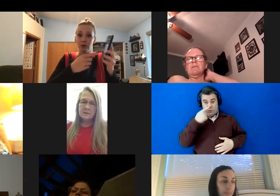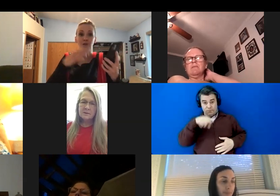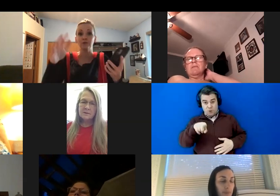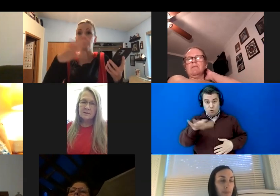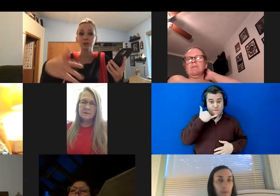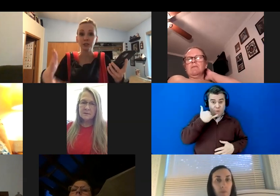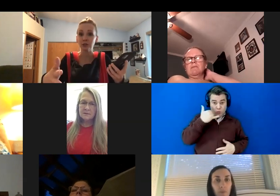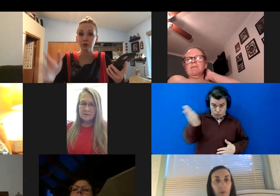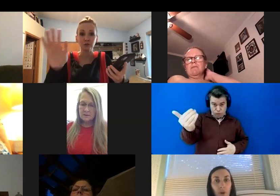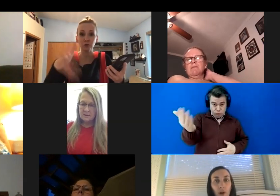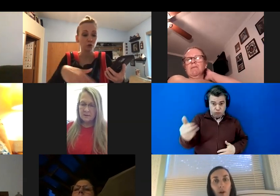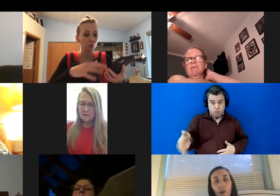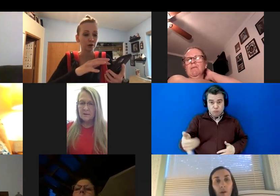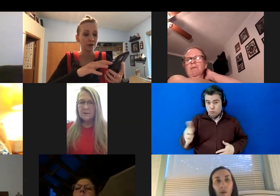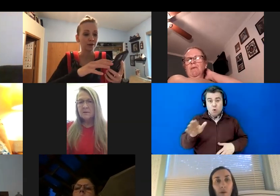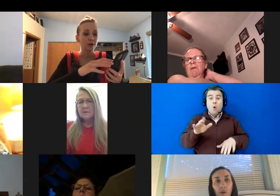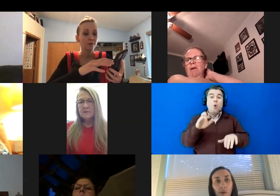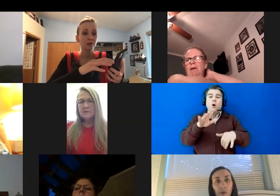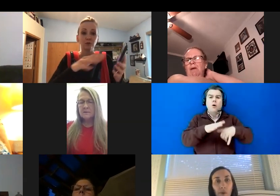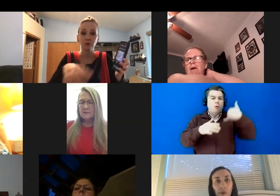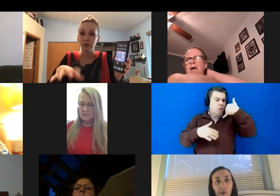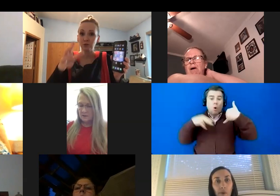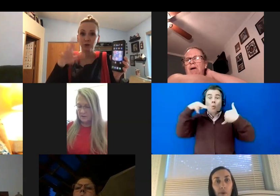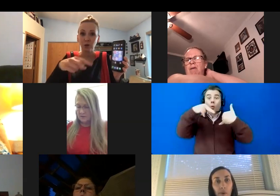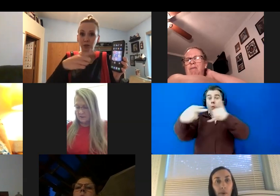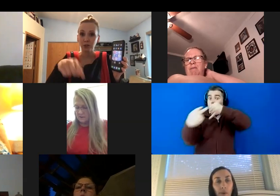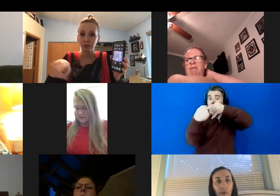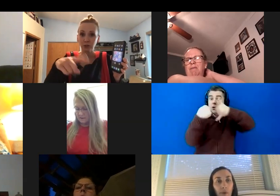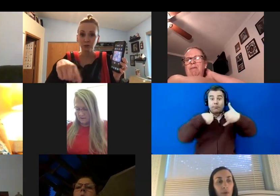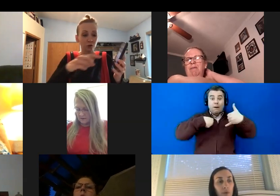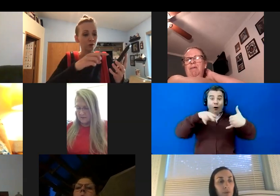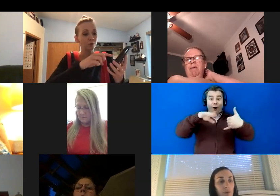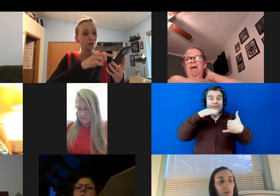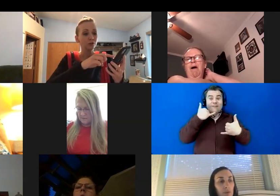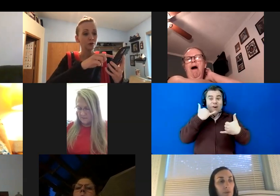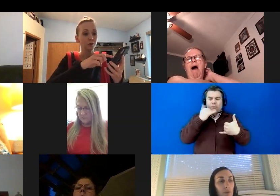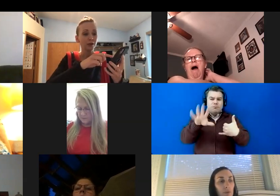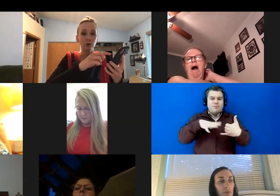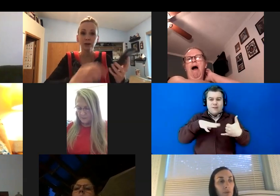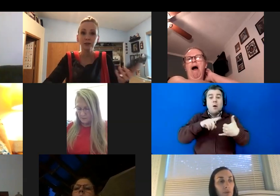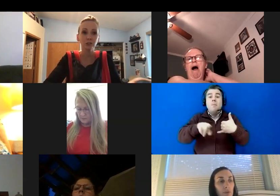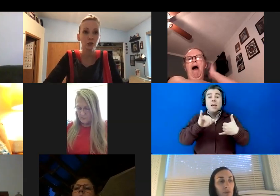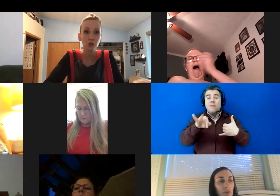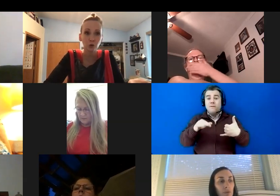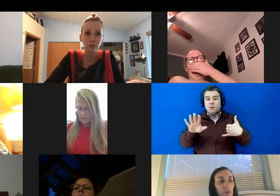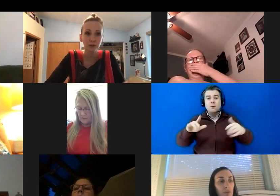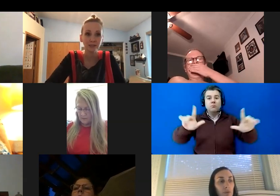phone. If you're watching this on your phone, don't worry about it. But if you're not watching this on your phone, pull out your phone and go ahead and